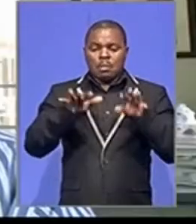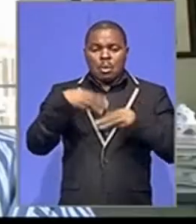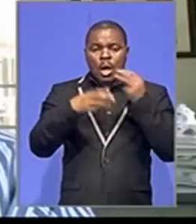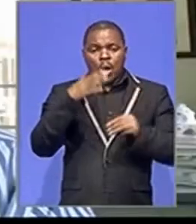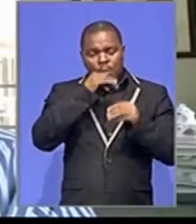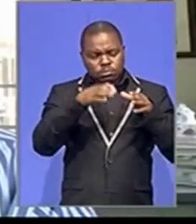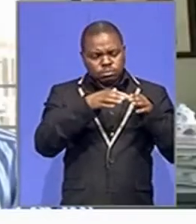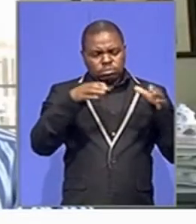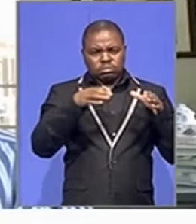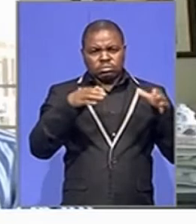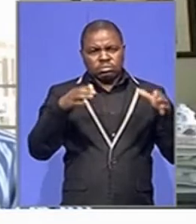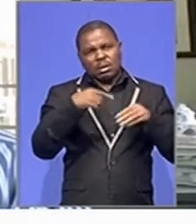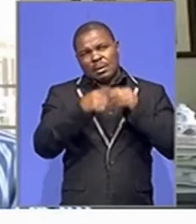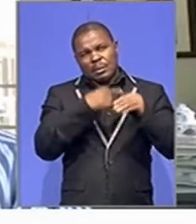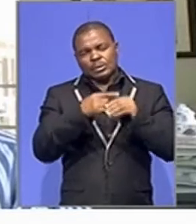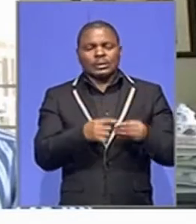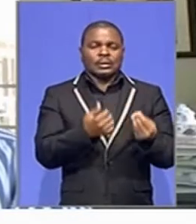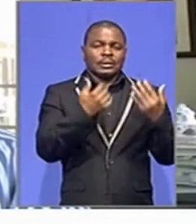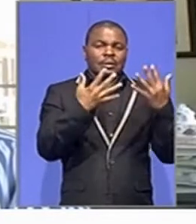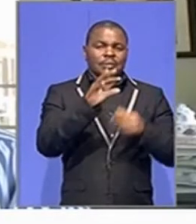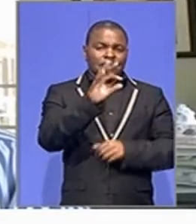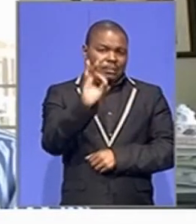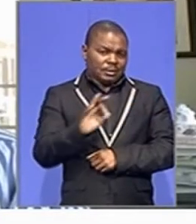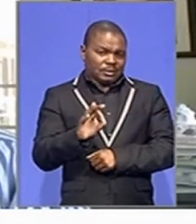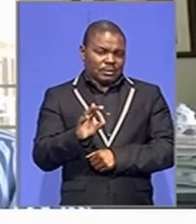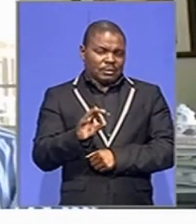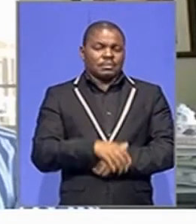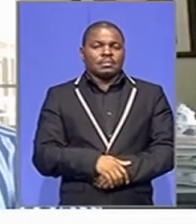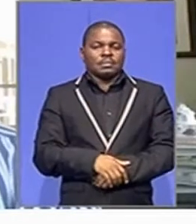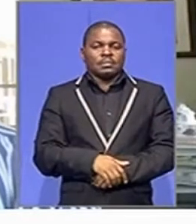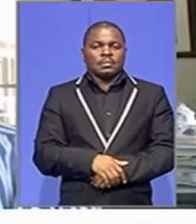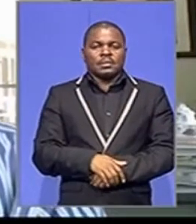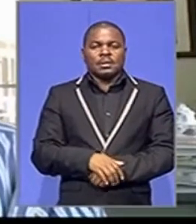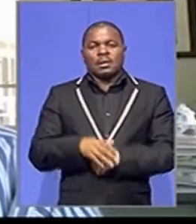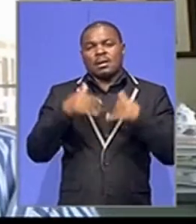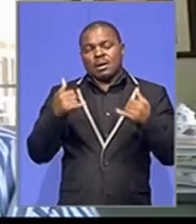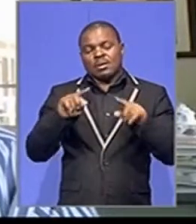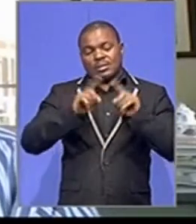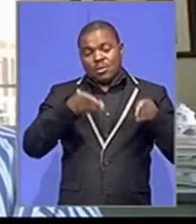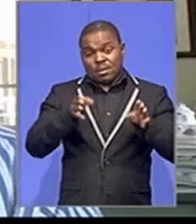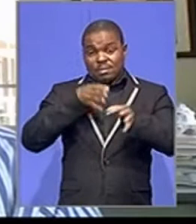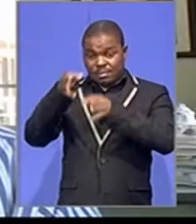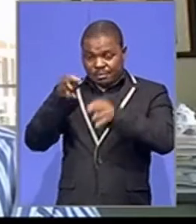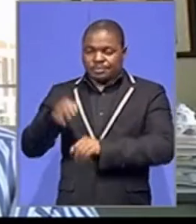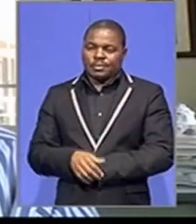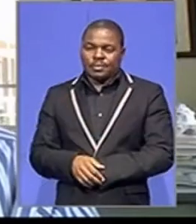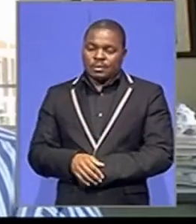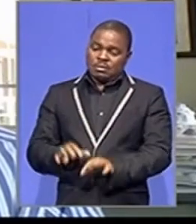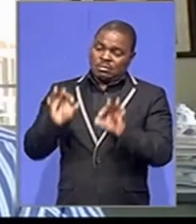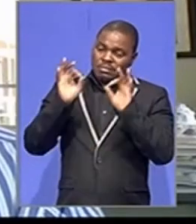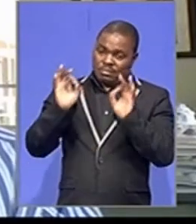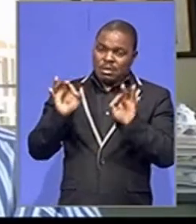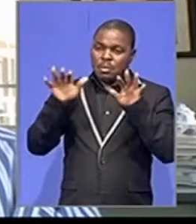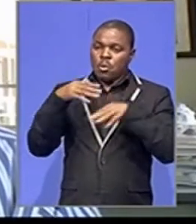unemployment to the order of 10%, and putting it in a different way, the